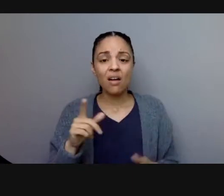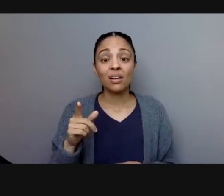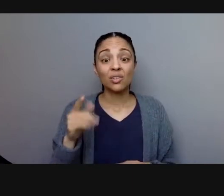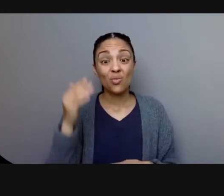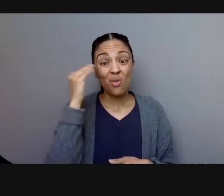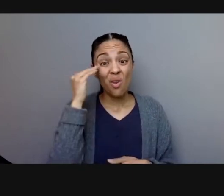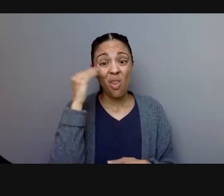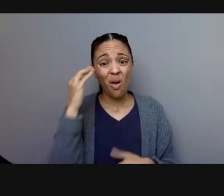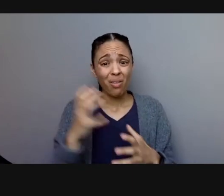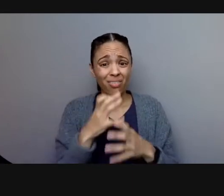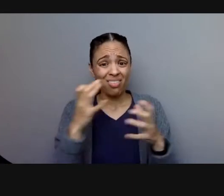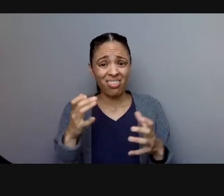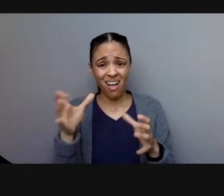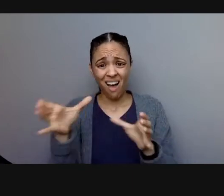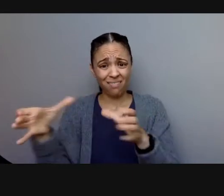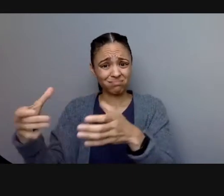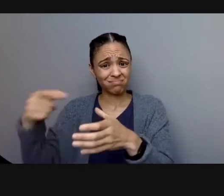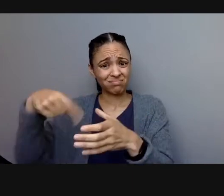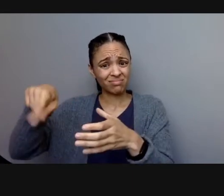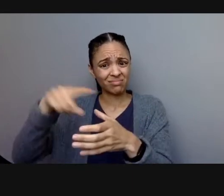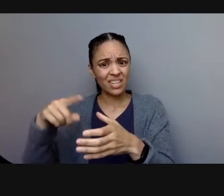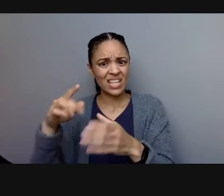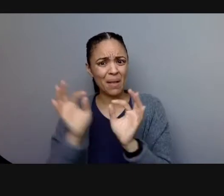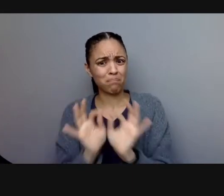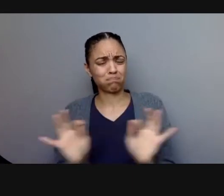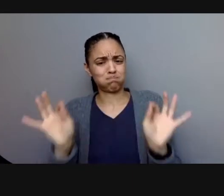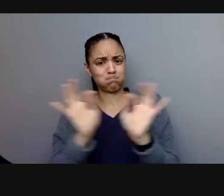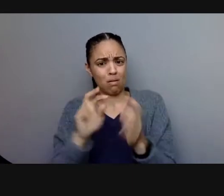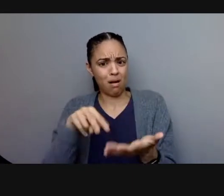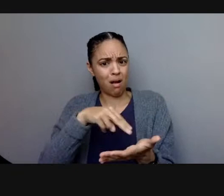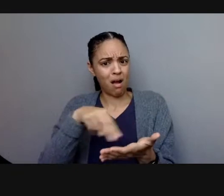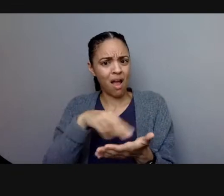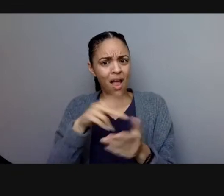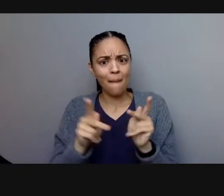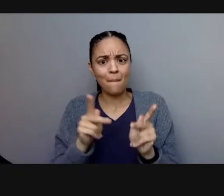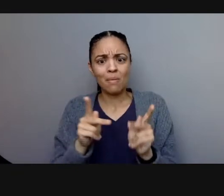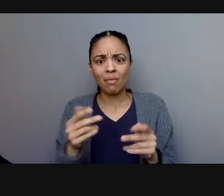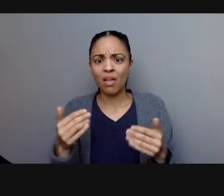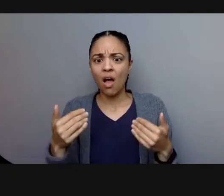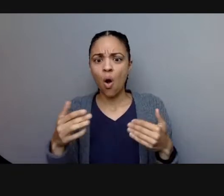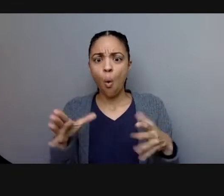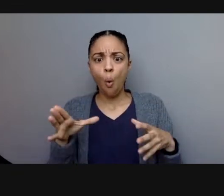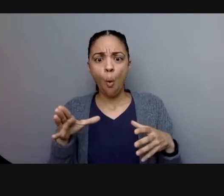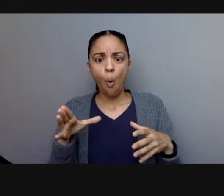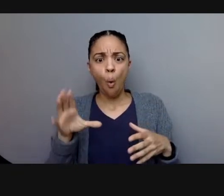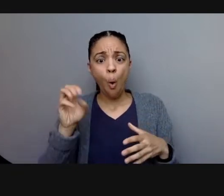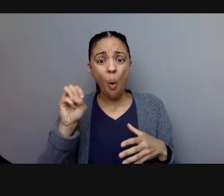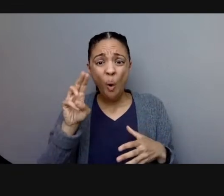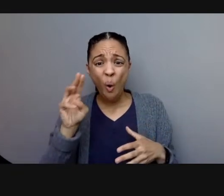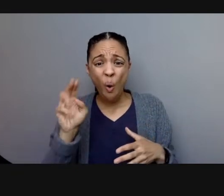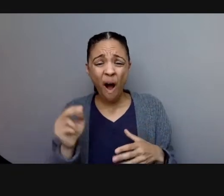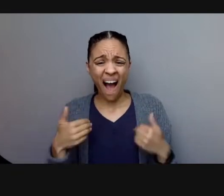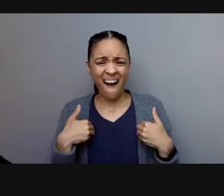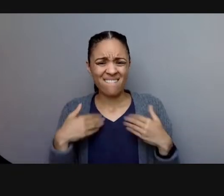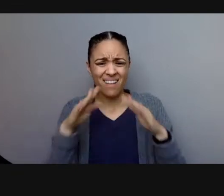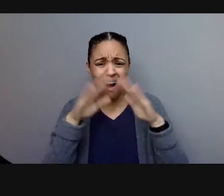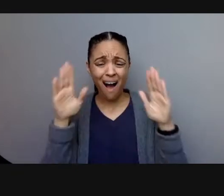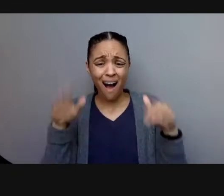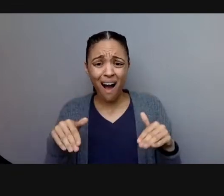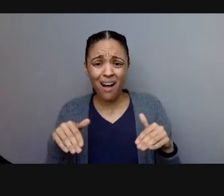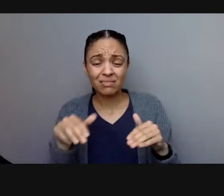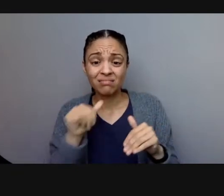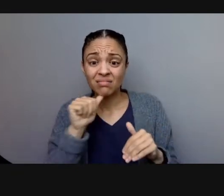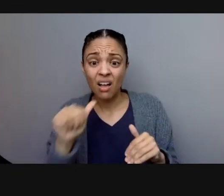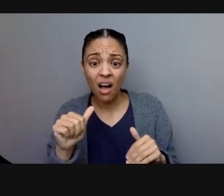You know what I'm saying? They rented cars or they had used cars. They never bought a used car. And this is from their mouths. When I was talking to,